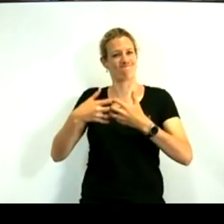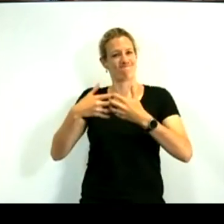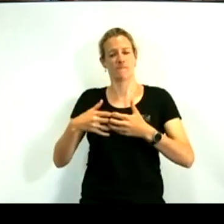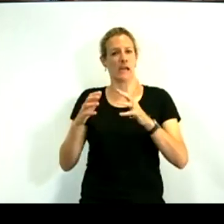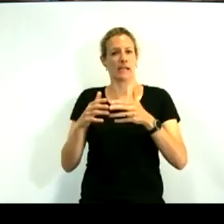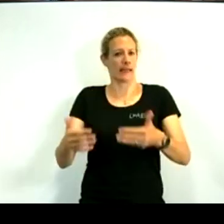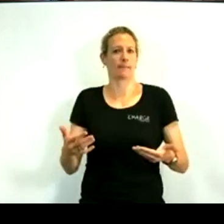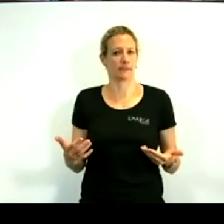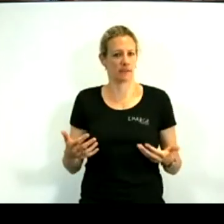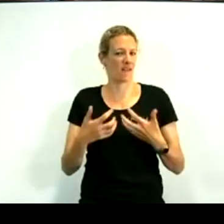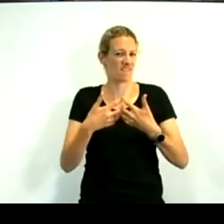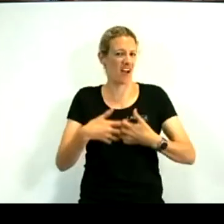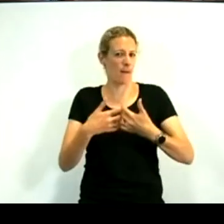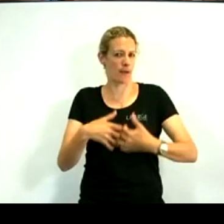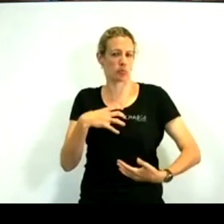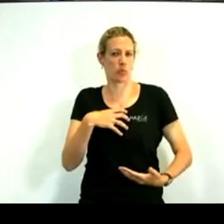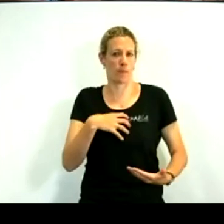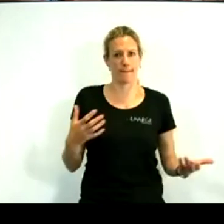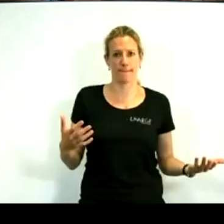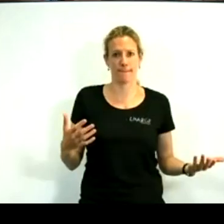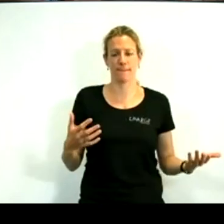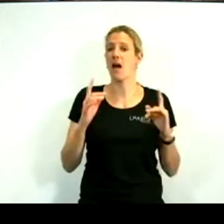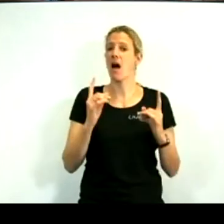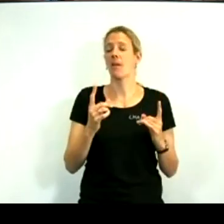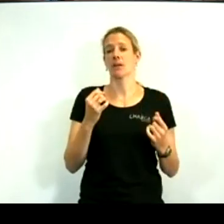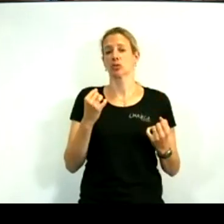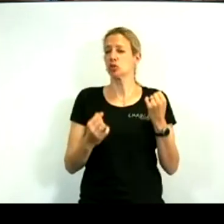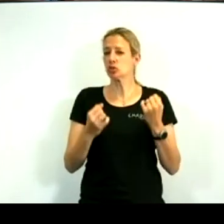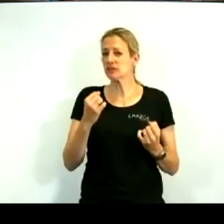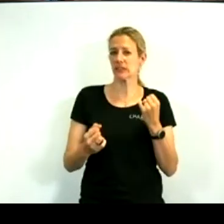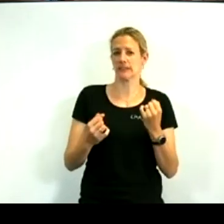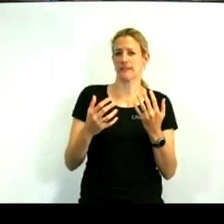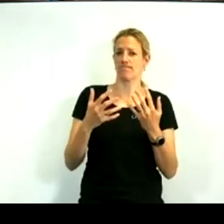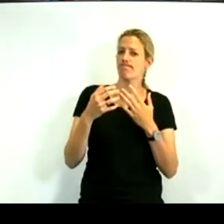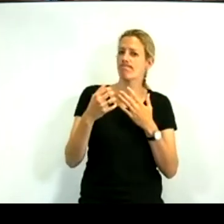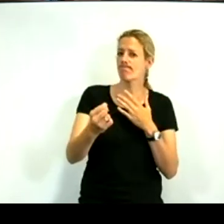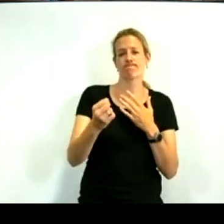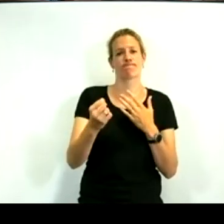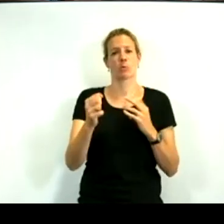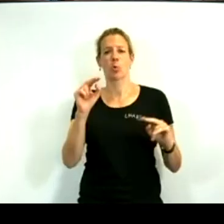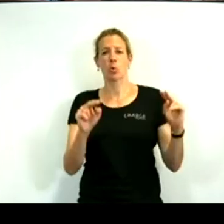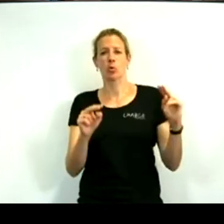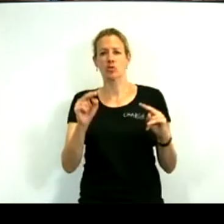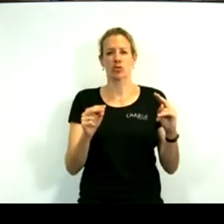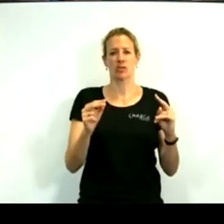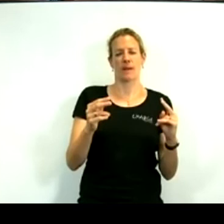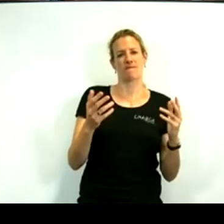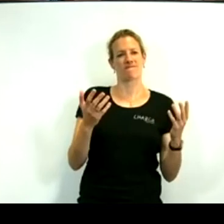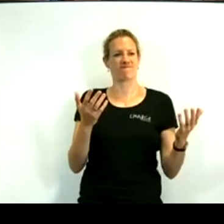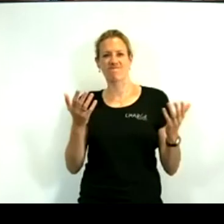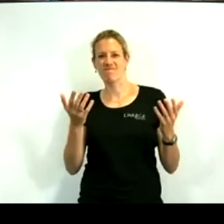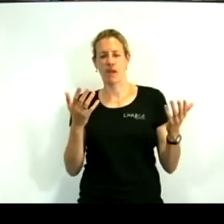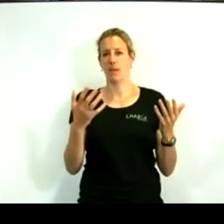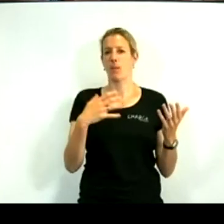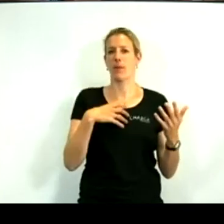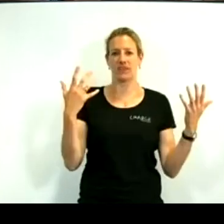to assess what's due to low muscle tone, what's a visual processing problem, what's